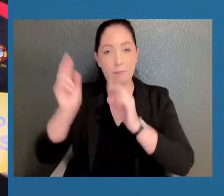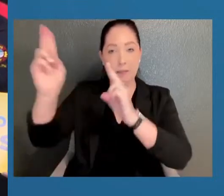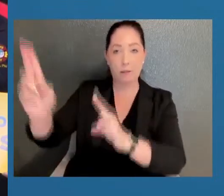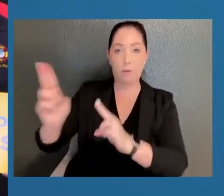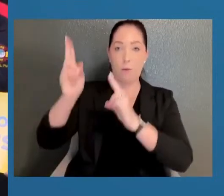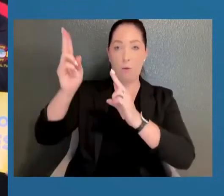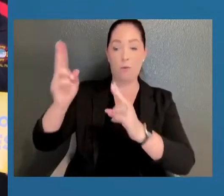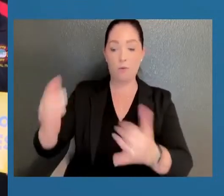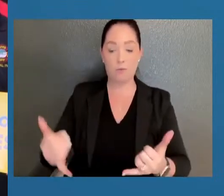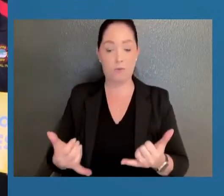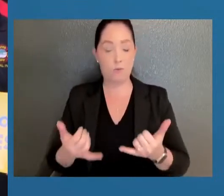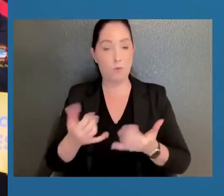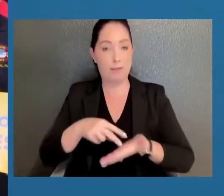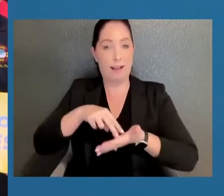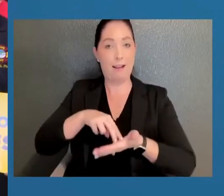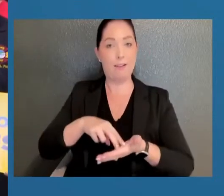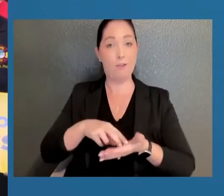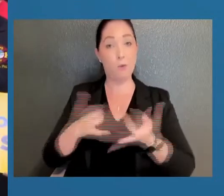soldier